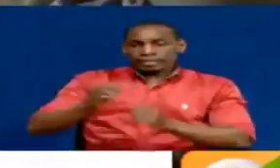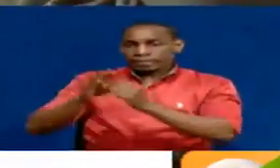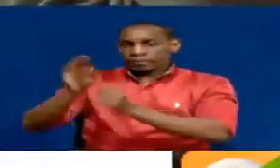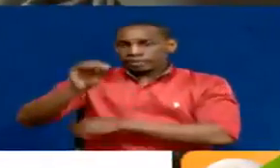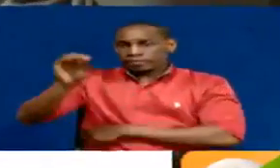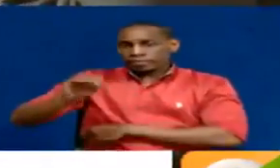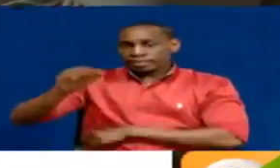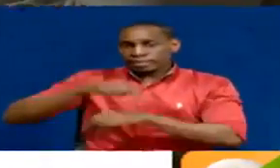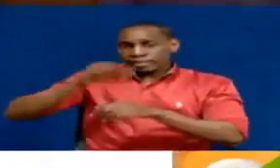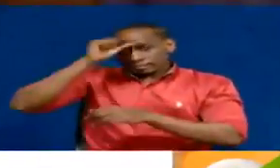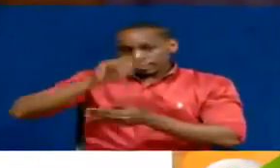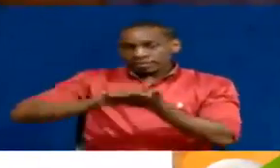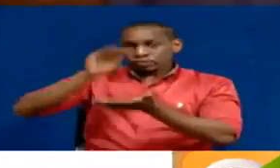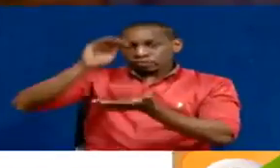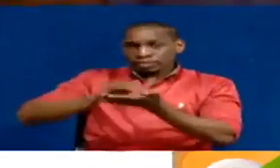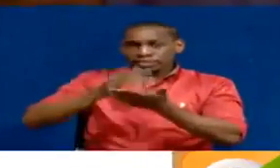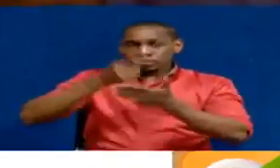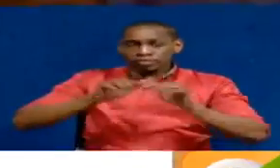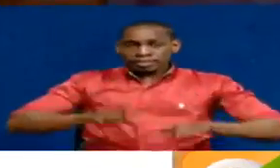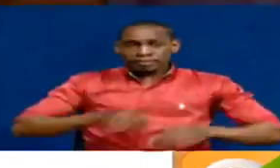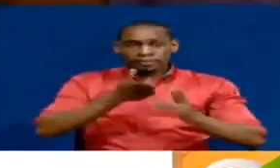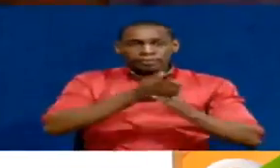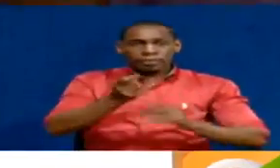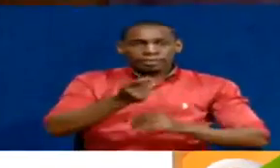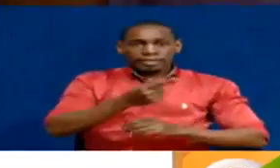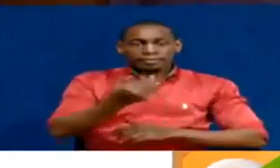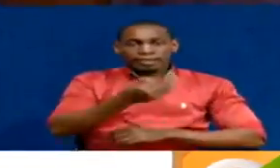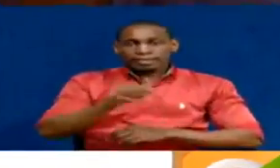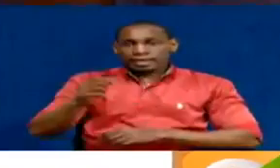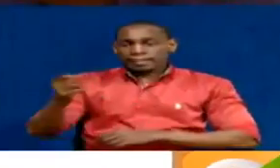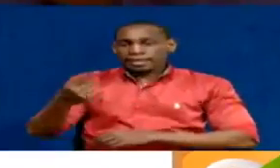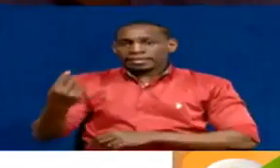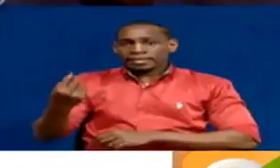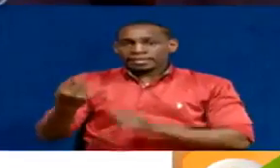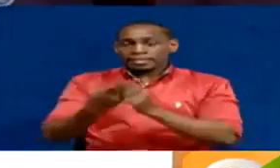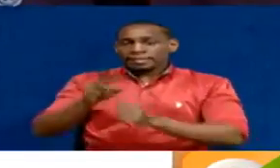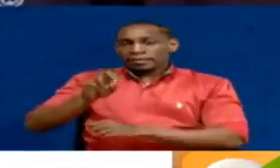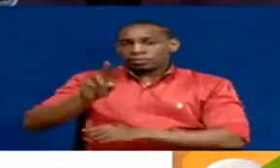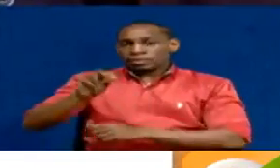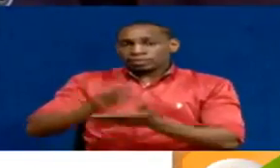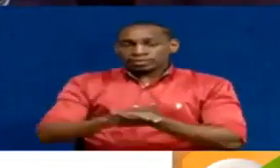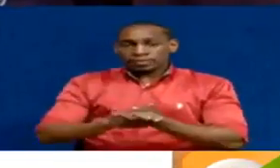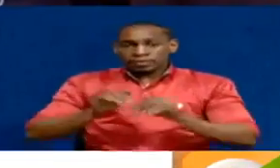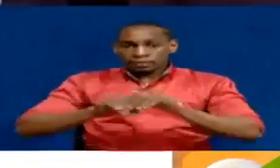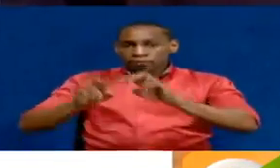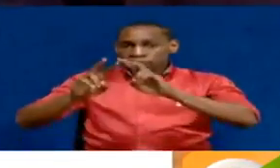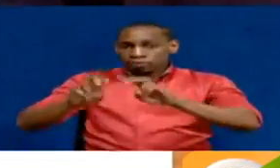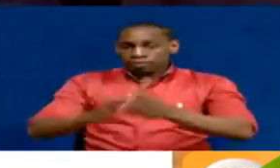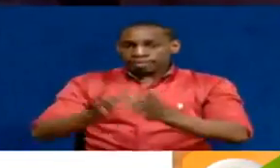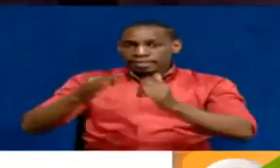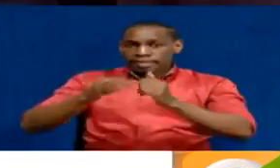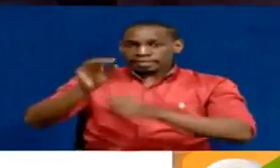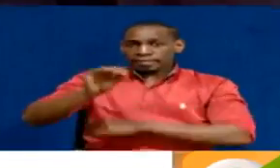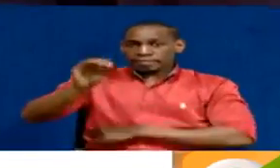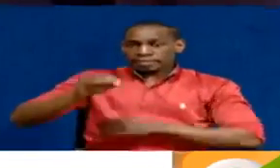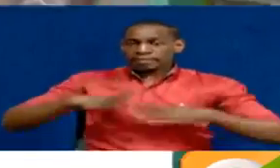14% as government sought to ease the cost of living between March and December 2020. According to the survey, only 8%